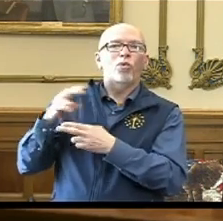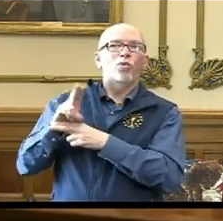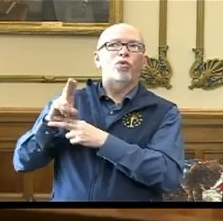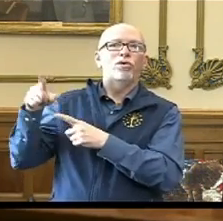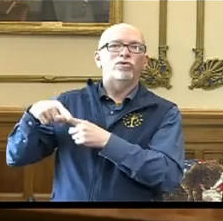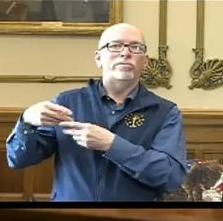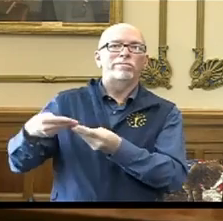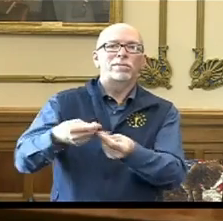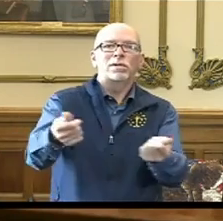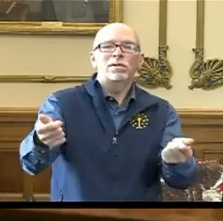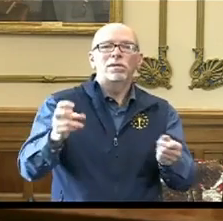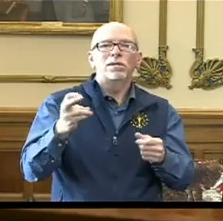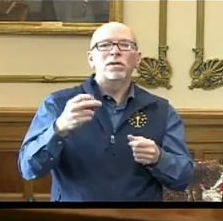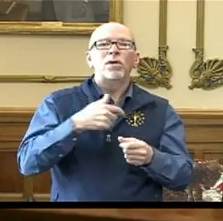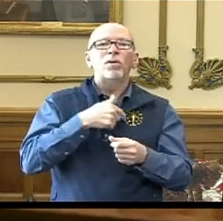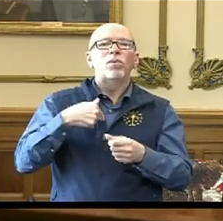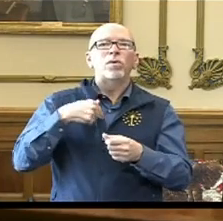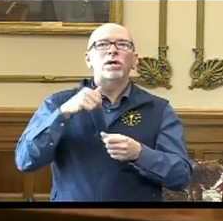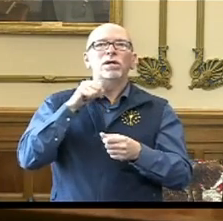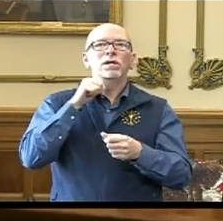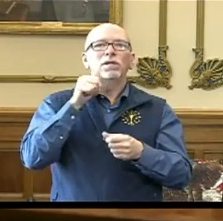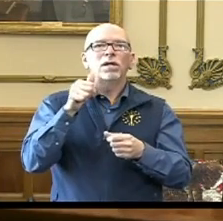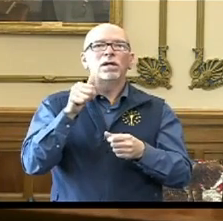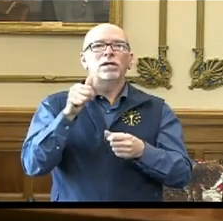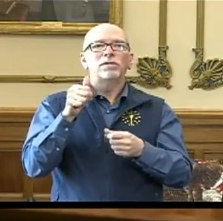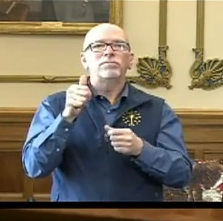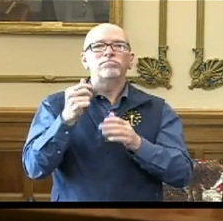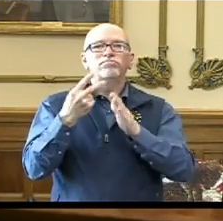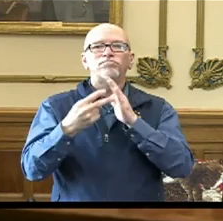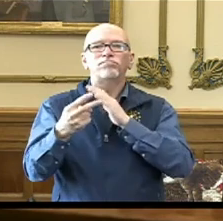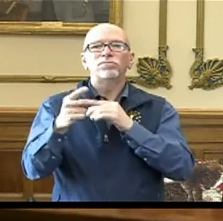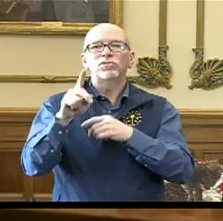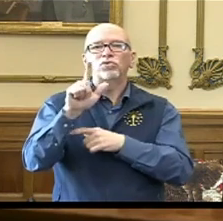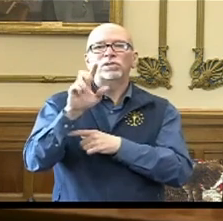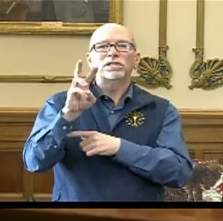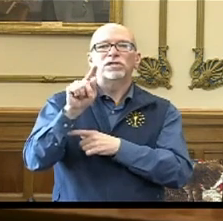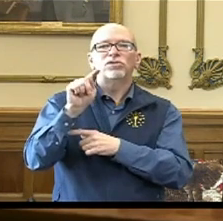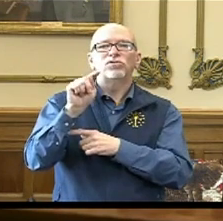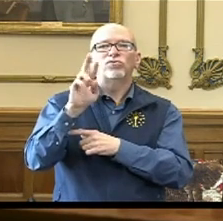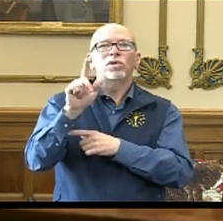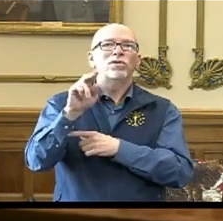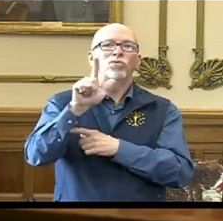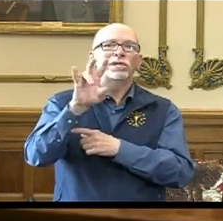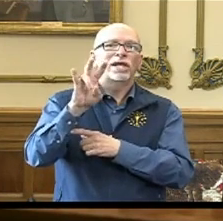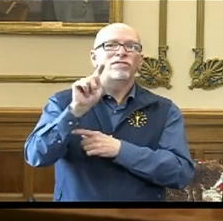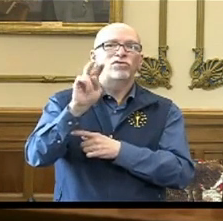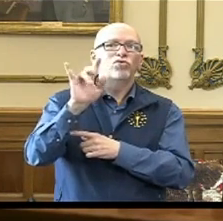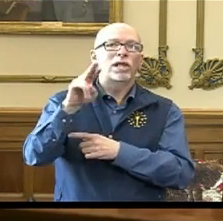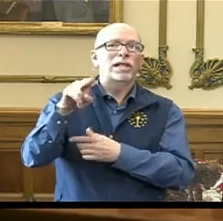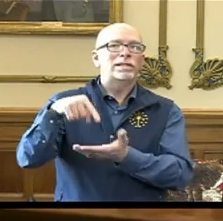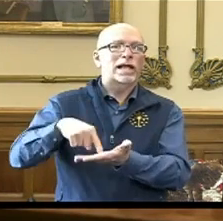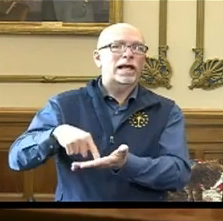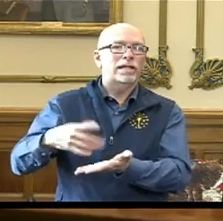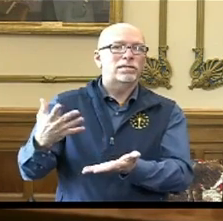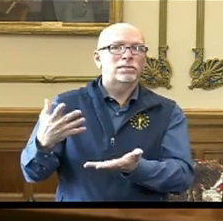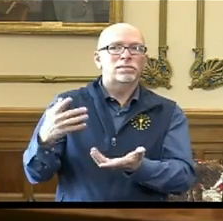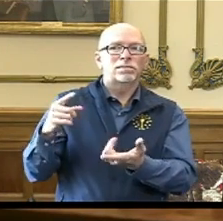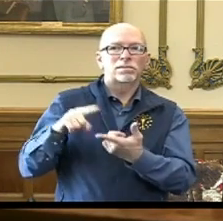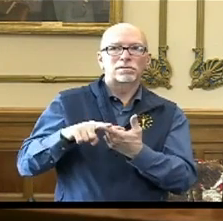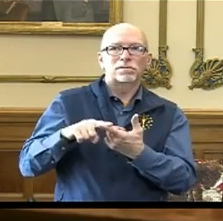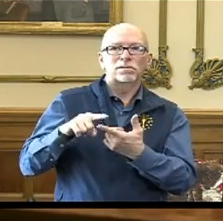So we weren't forecast to be 26 trillion to 27 trillion in debt until